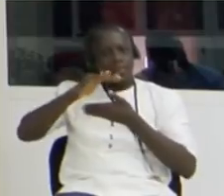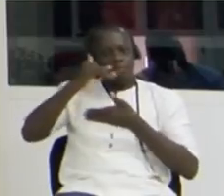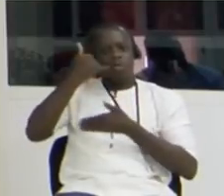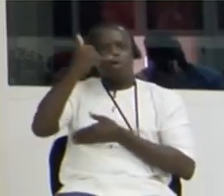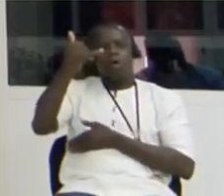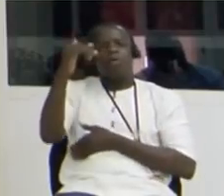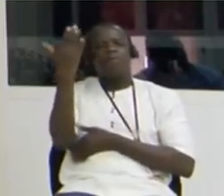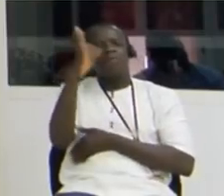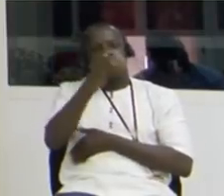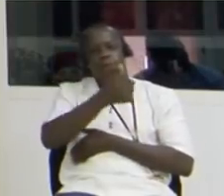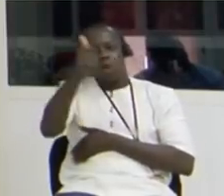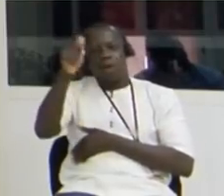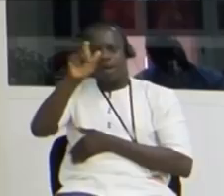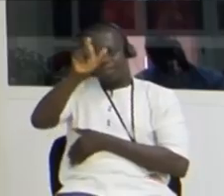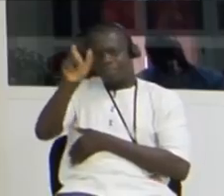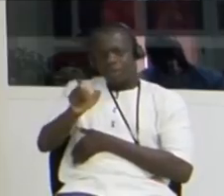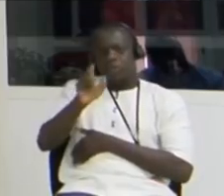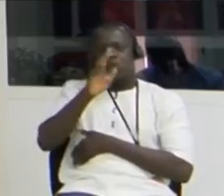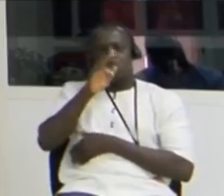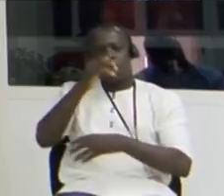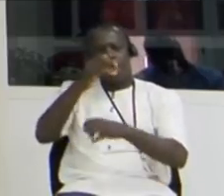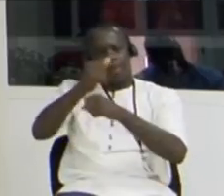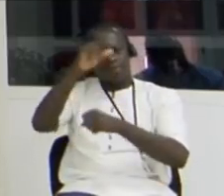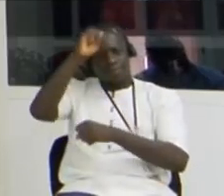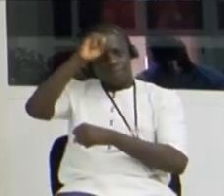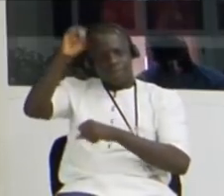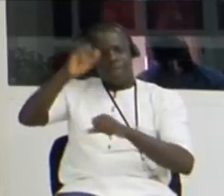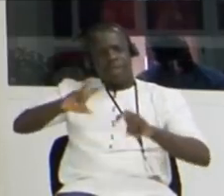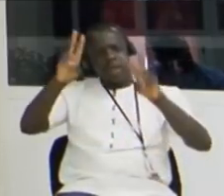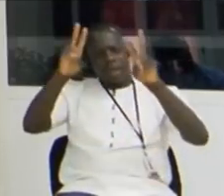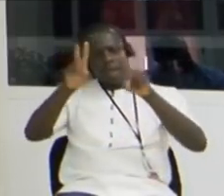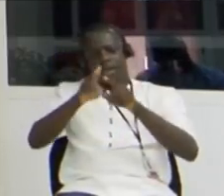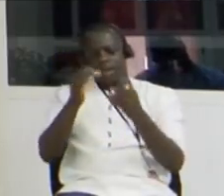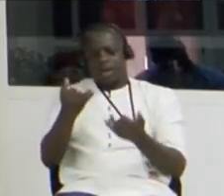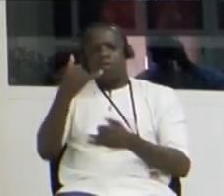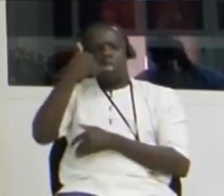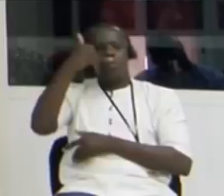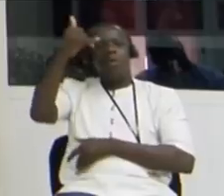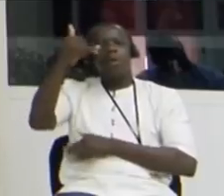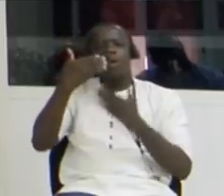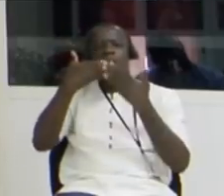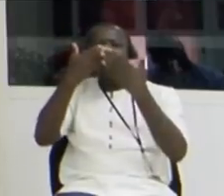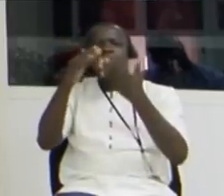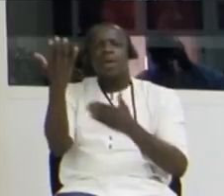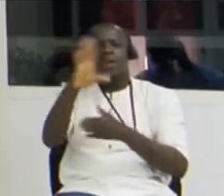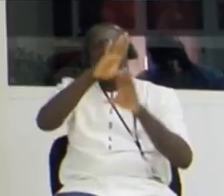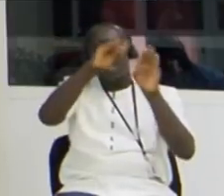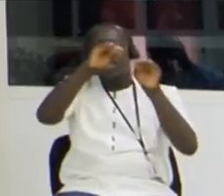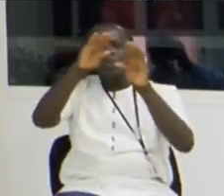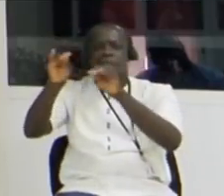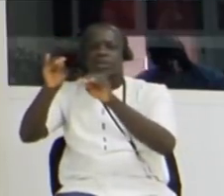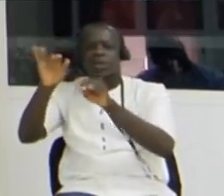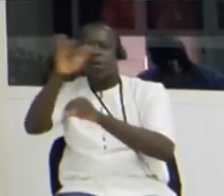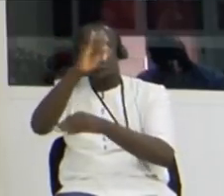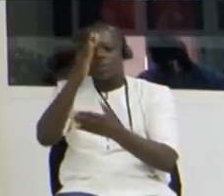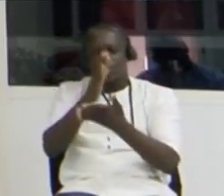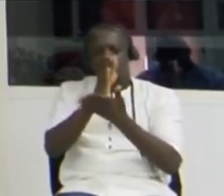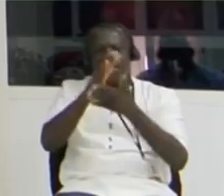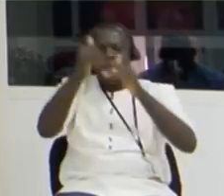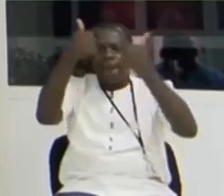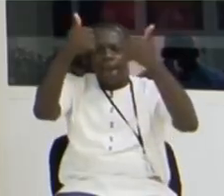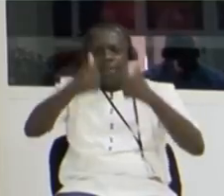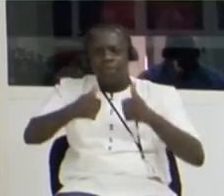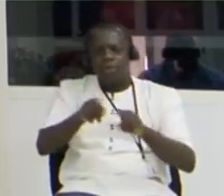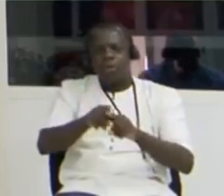and when they call us and inform us of any activity that's supposed to happen,